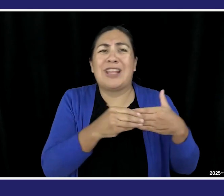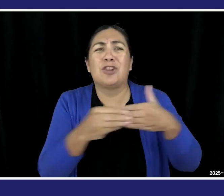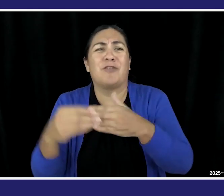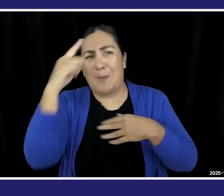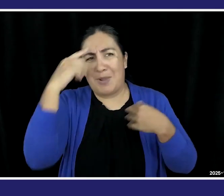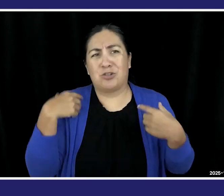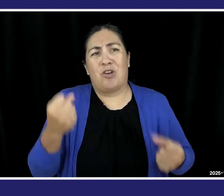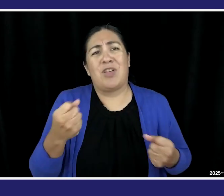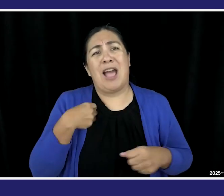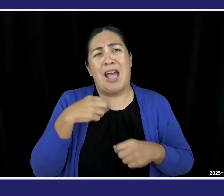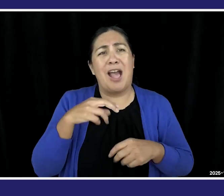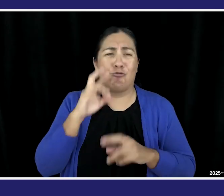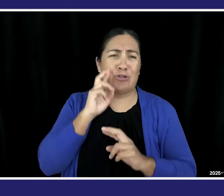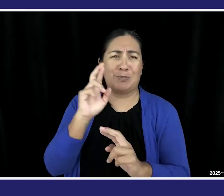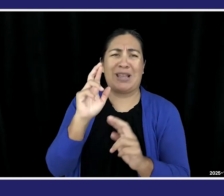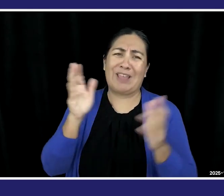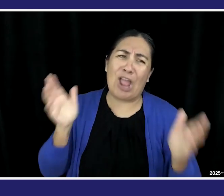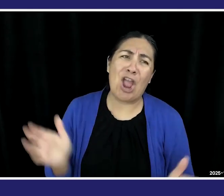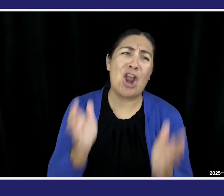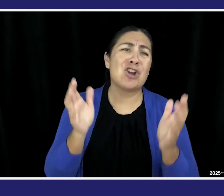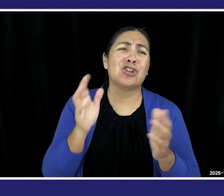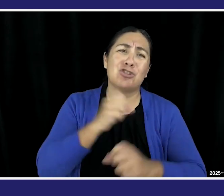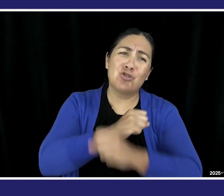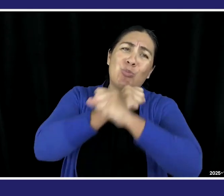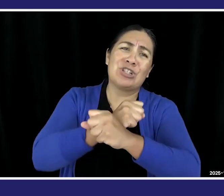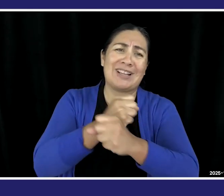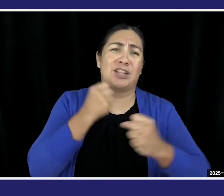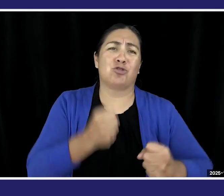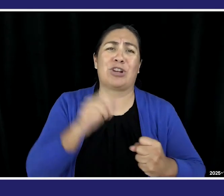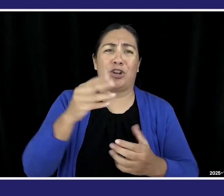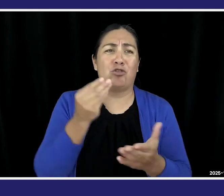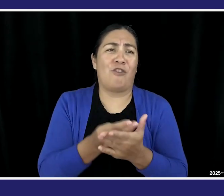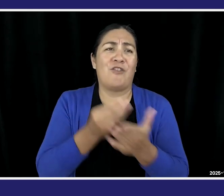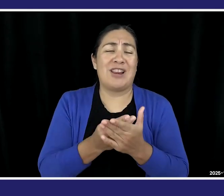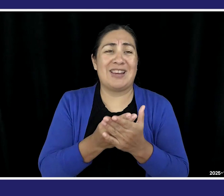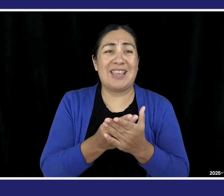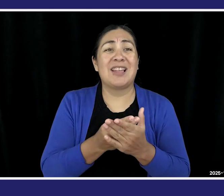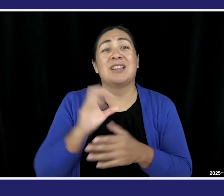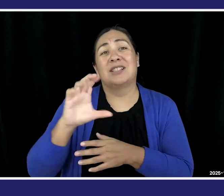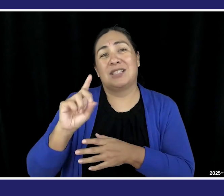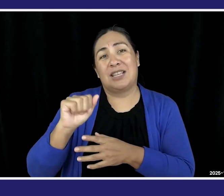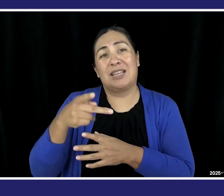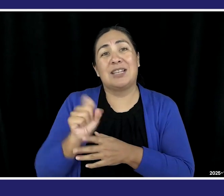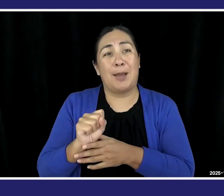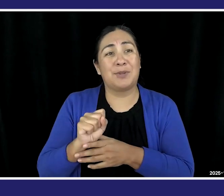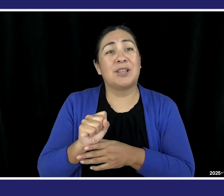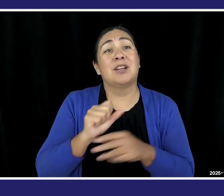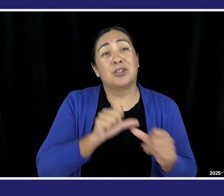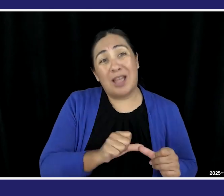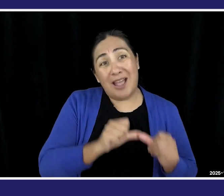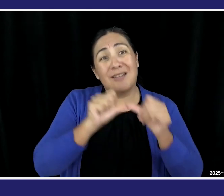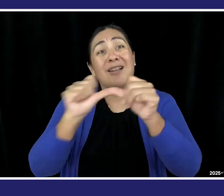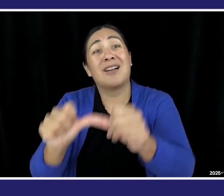strengthen funding for existing CDEPs, to sustain what has been proven to work, and to ensure that